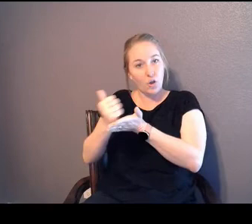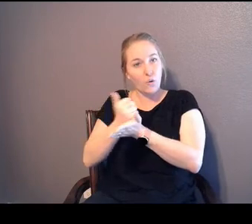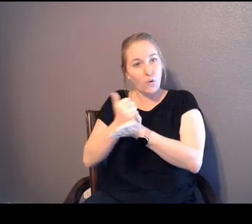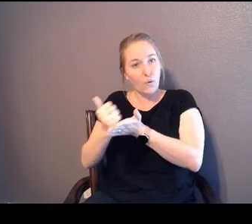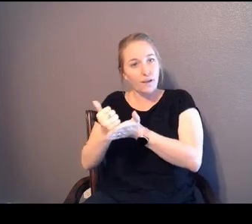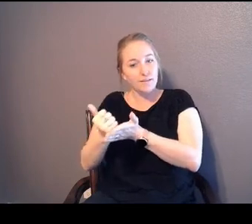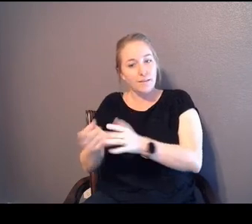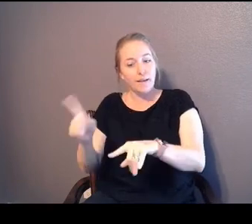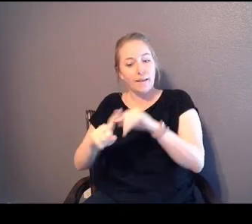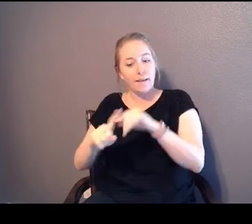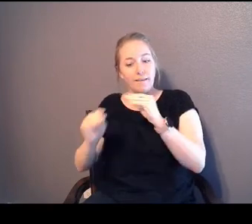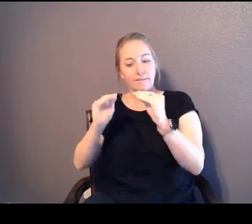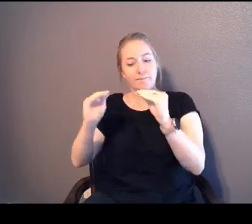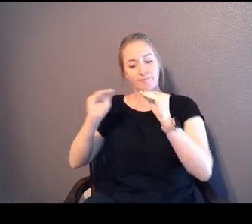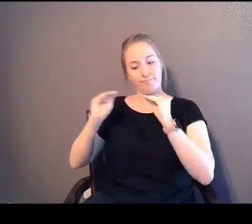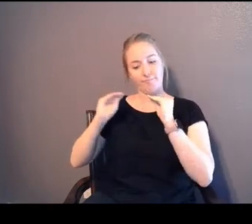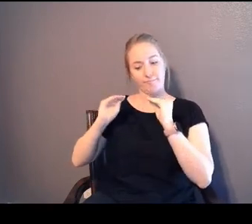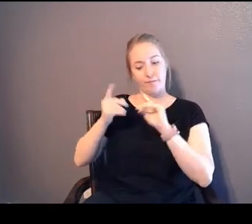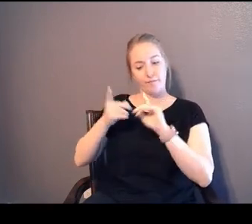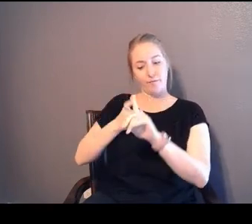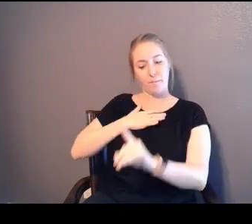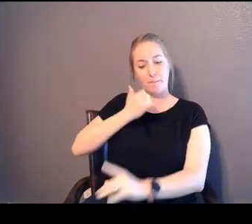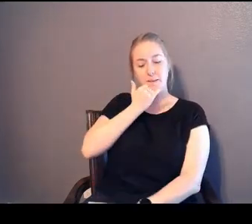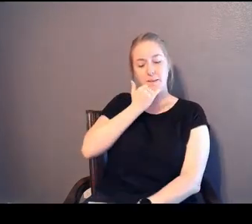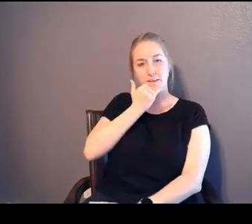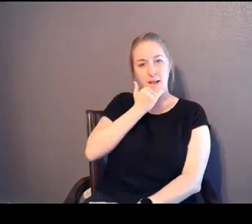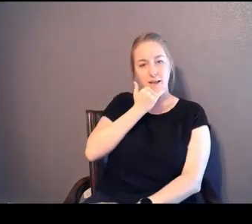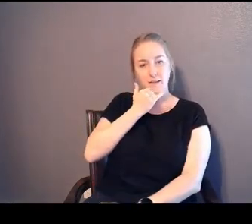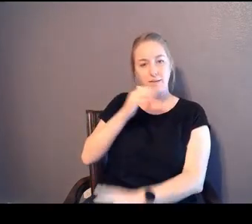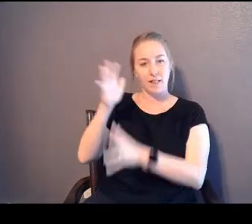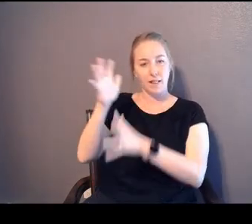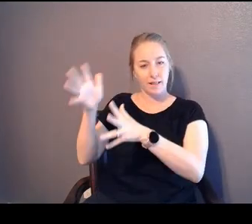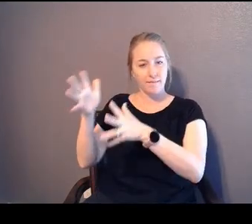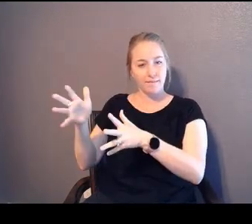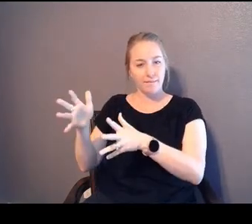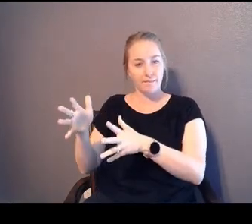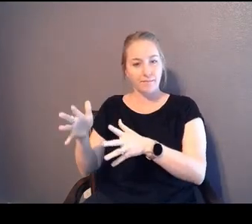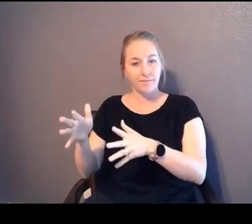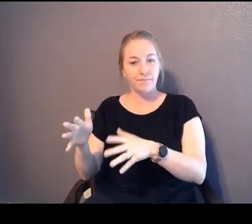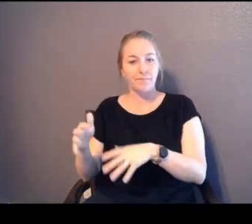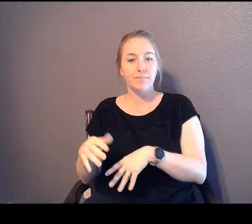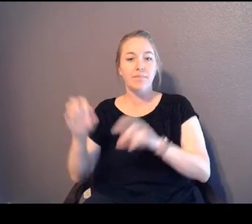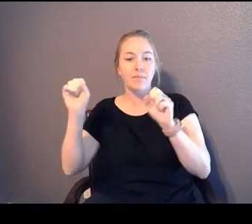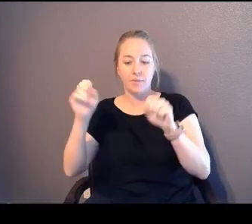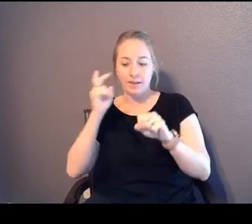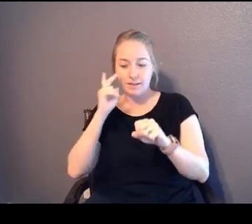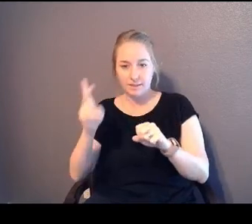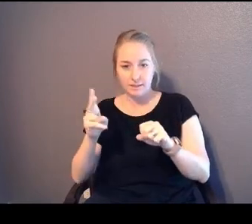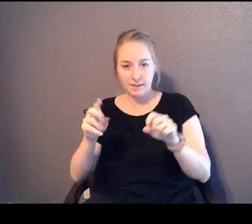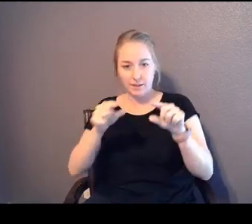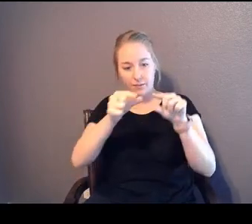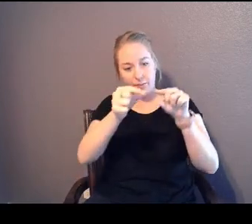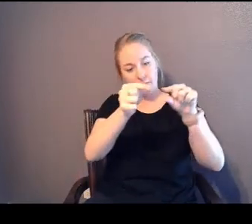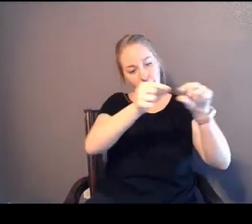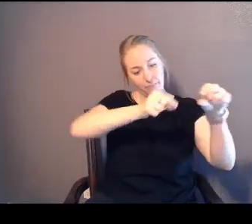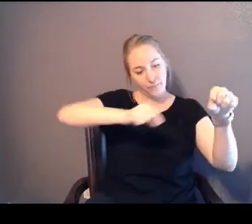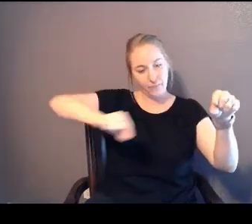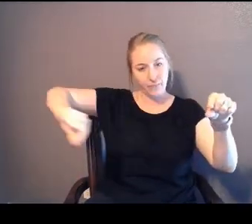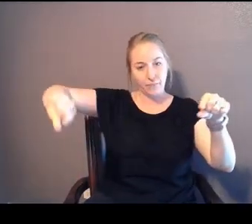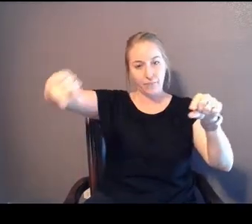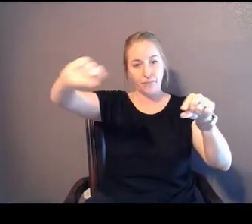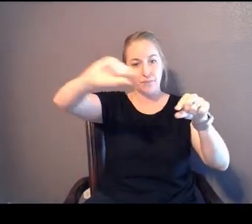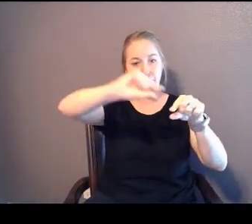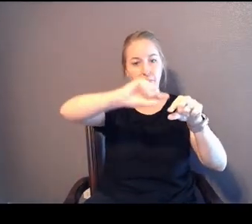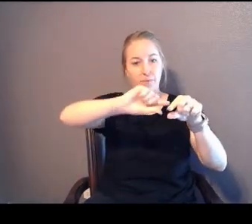me. So right now this goes right across, but I can see that this curves down. In fact, I can see almost the whole